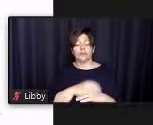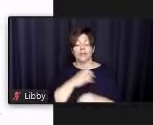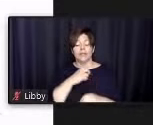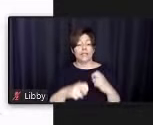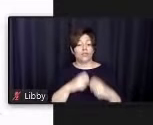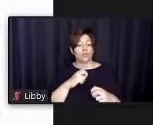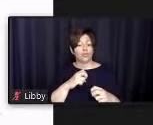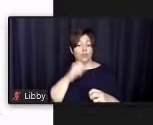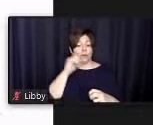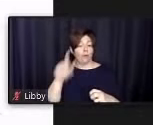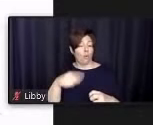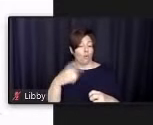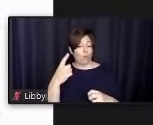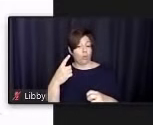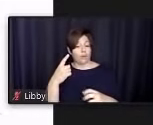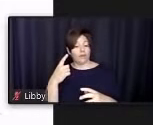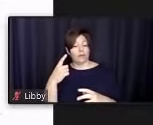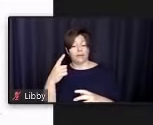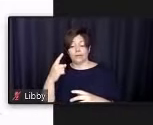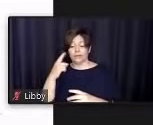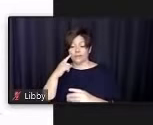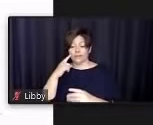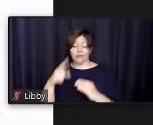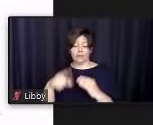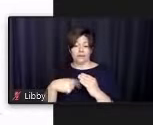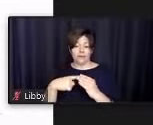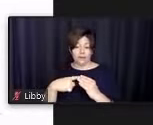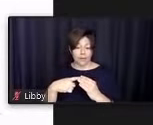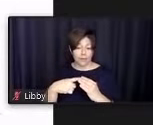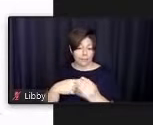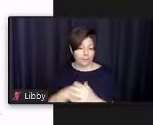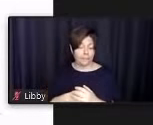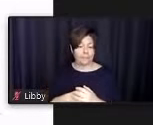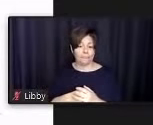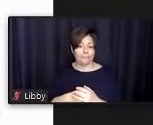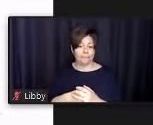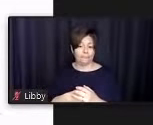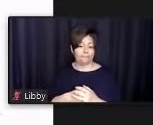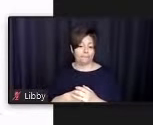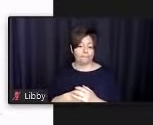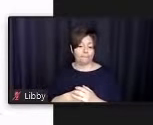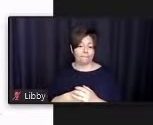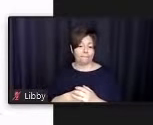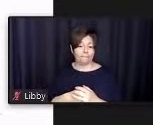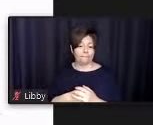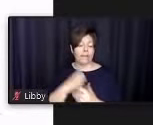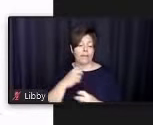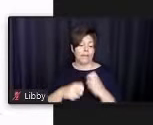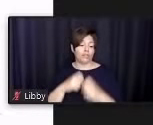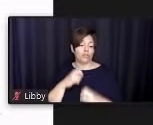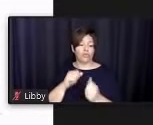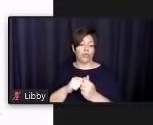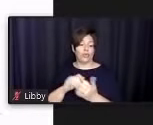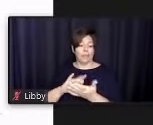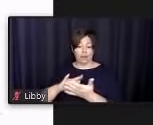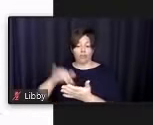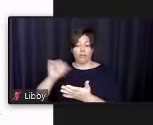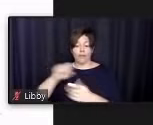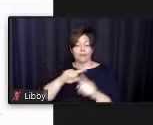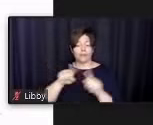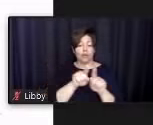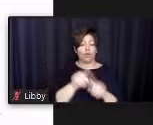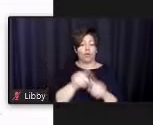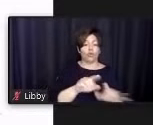not just from what we often think of as like a physical medical condition, but also issues relating to anxiety. Anxiety for getting on the